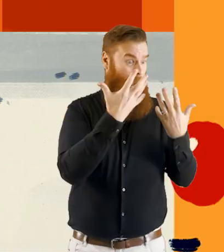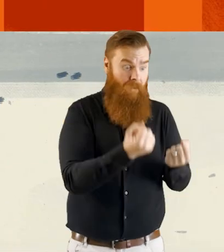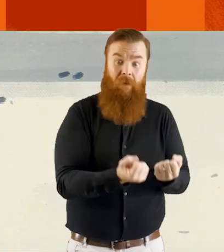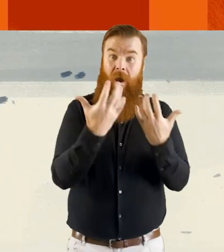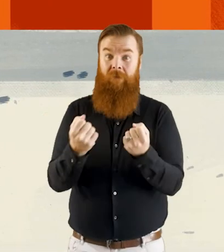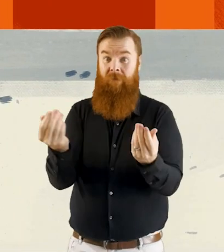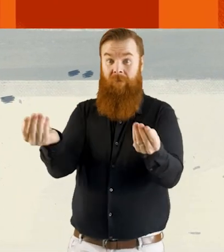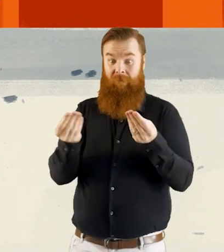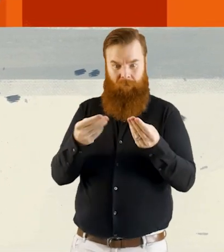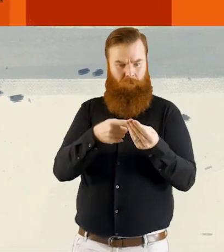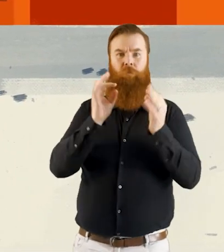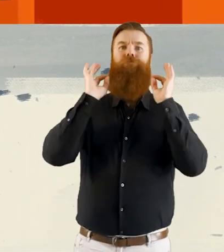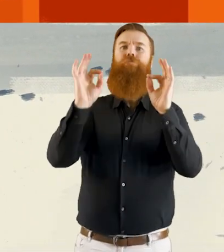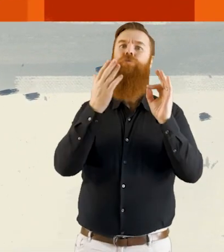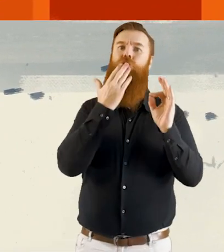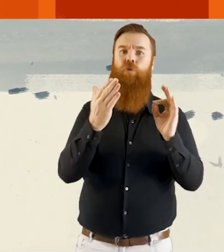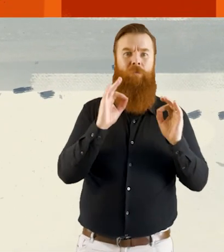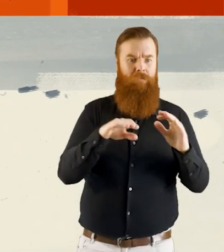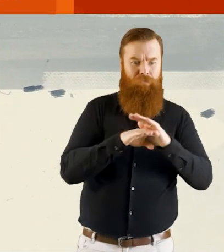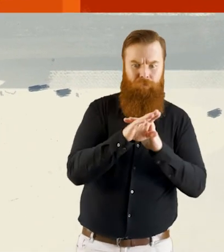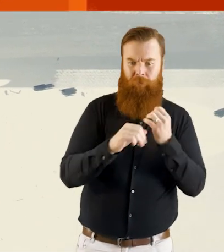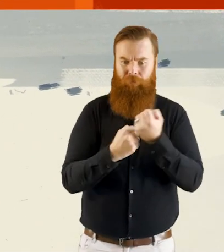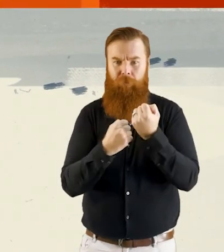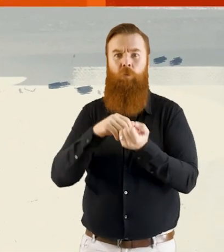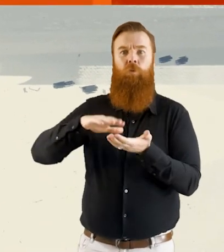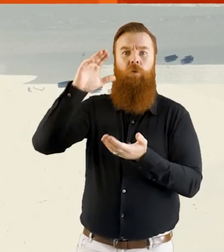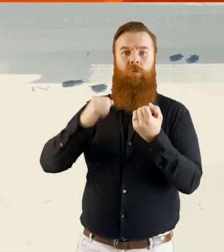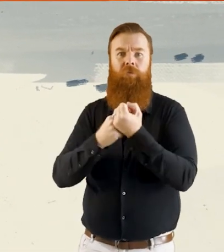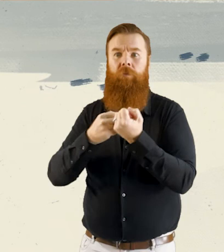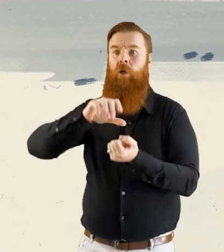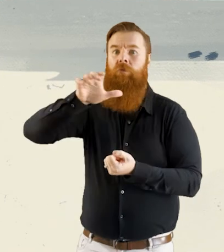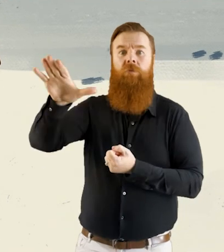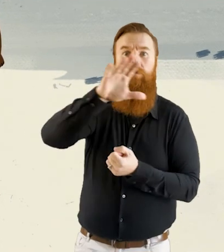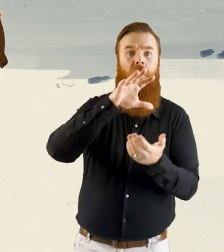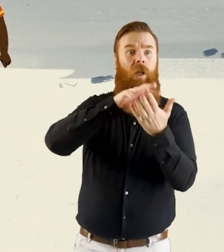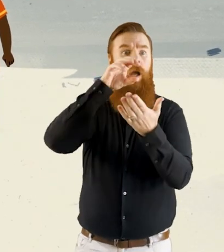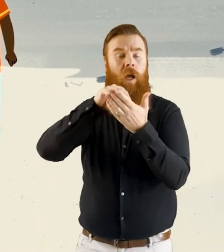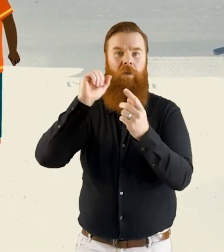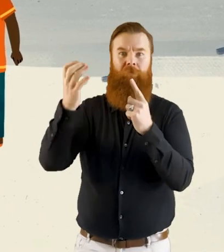With these strategies in place, work can be done towards having more learners with disabilities in school,